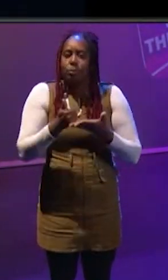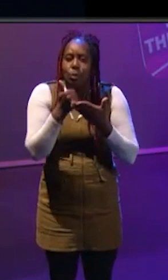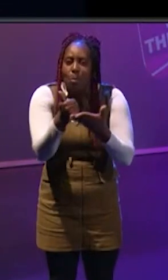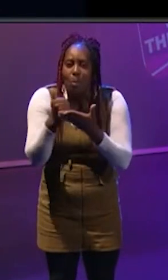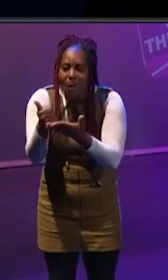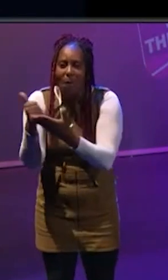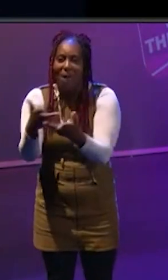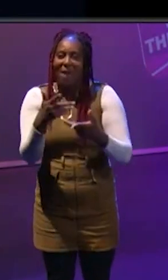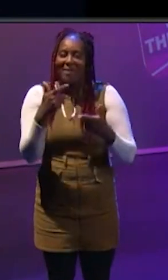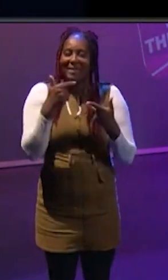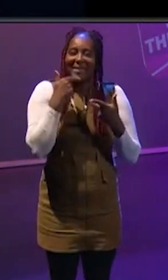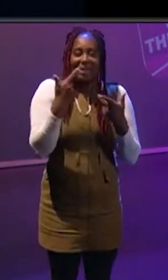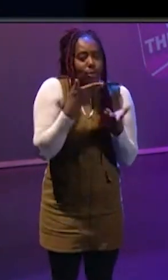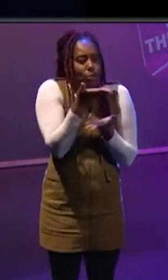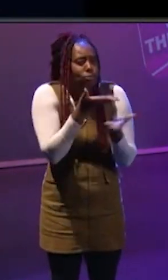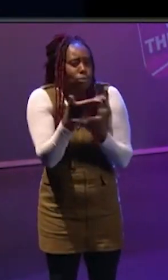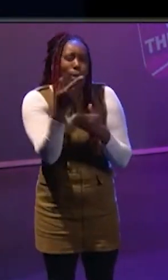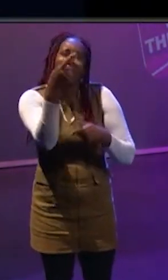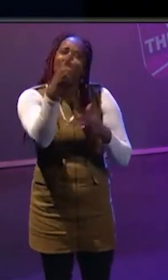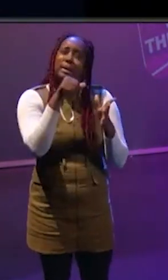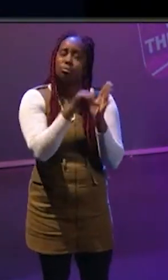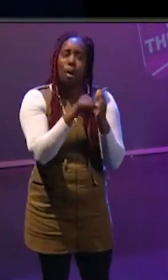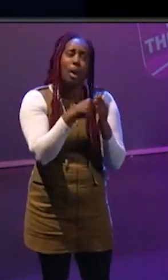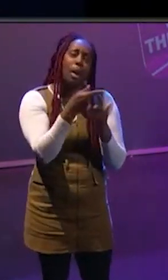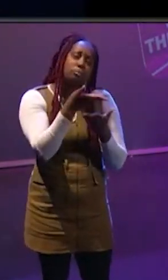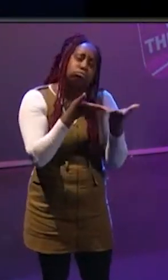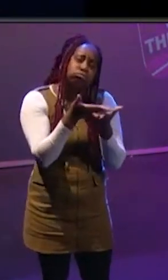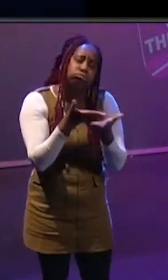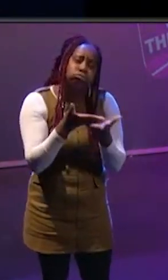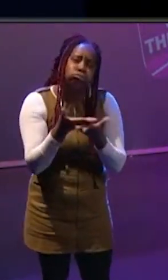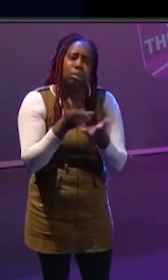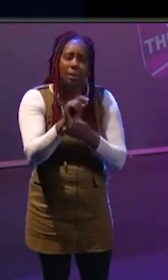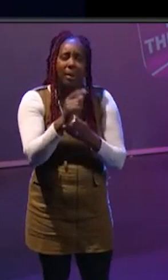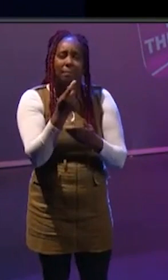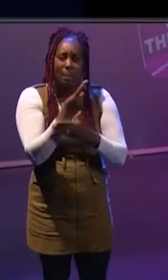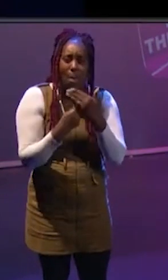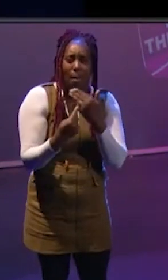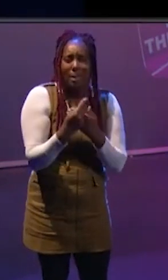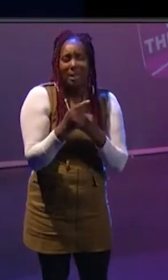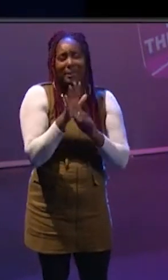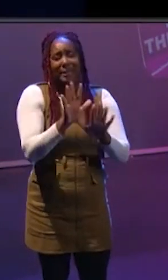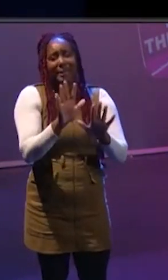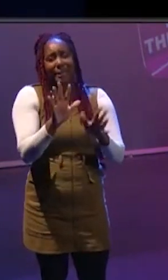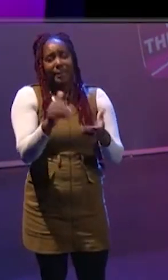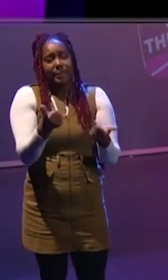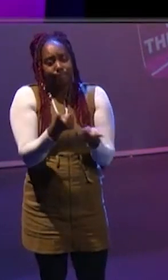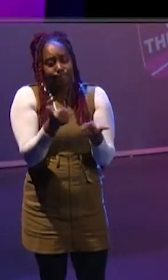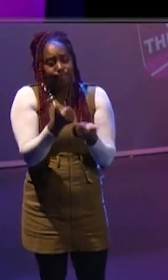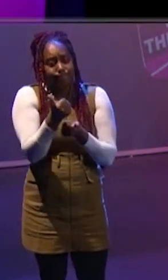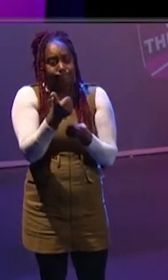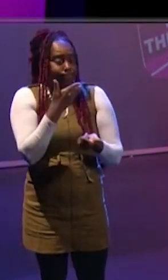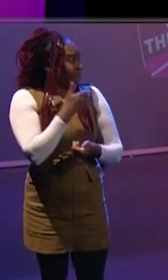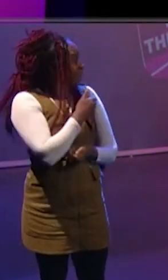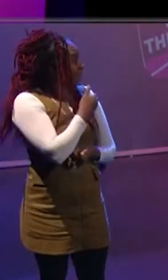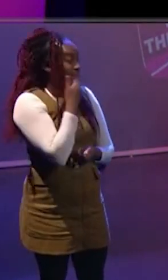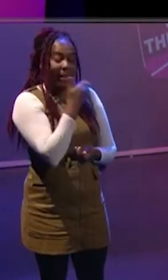people that you can kind of go and have a chat to and work through the loneliness and the imposter syndrome. Yeah. That's so helpful.